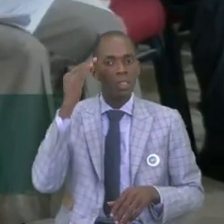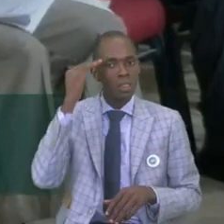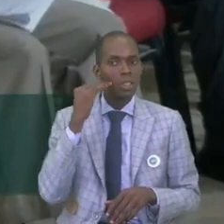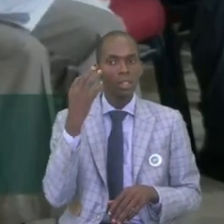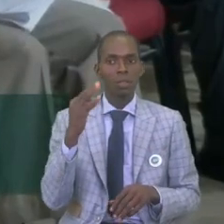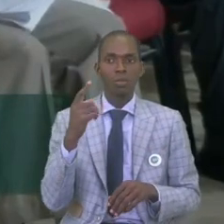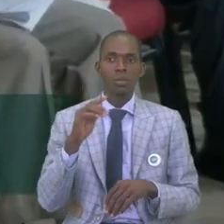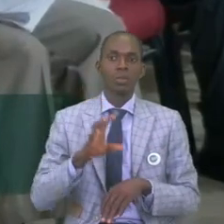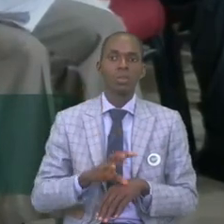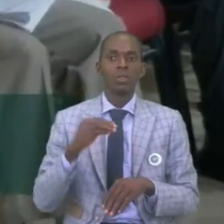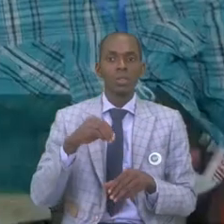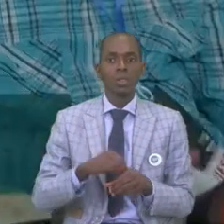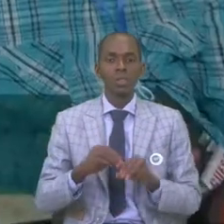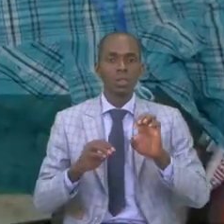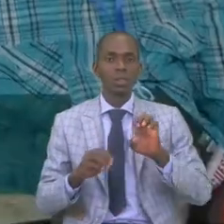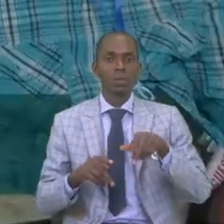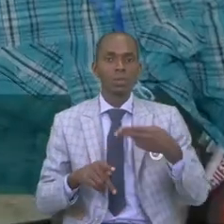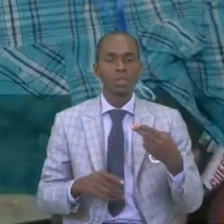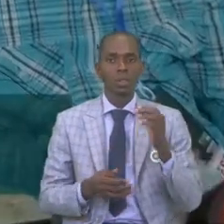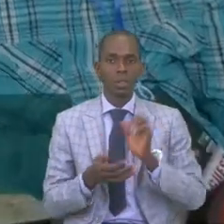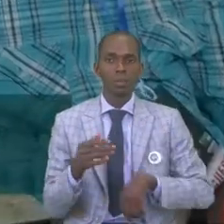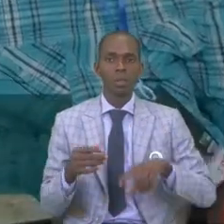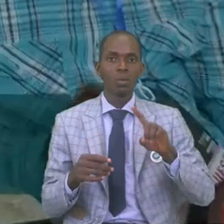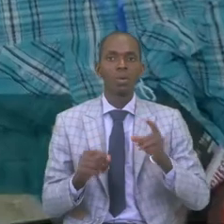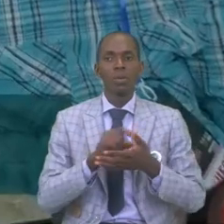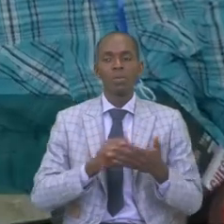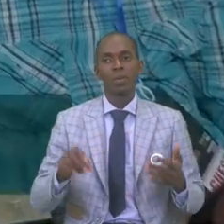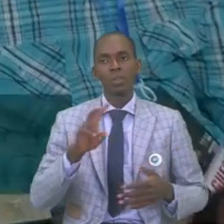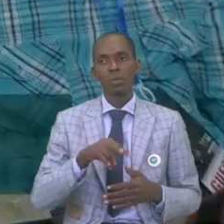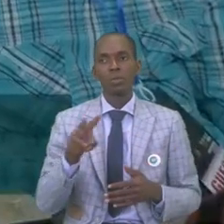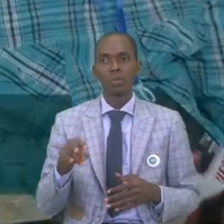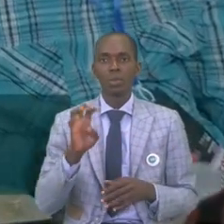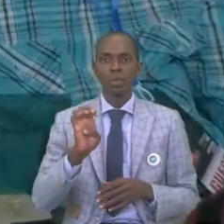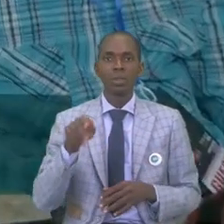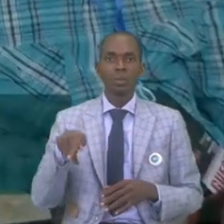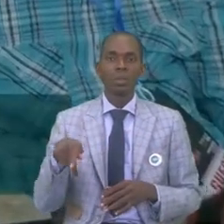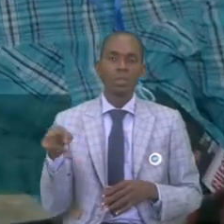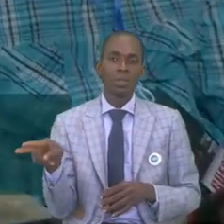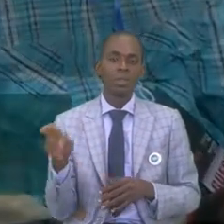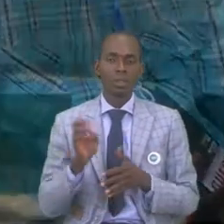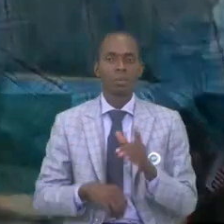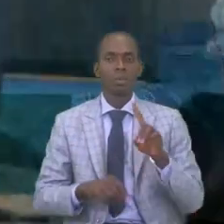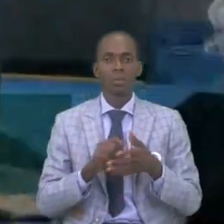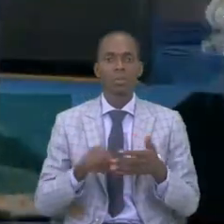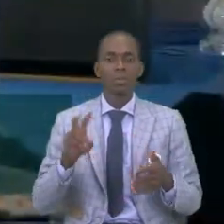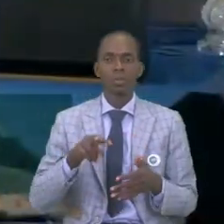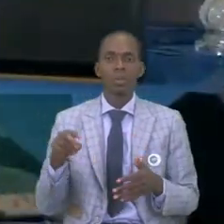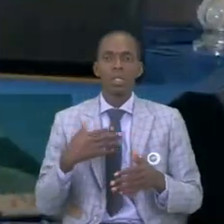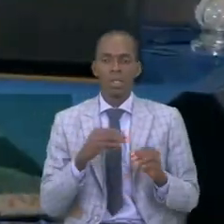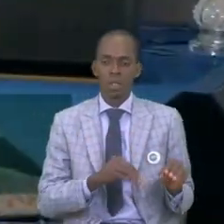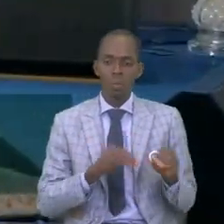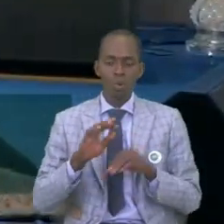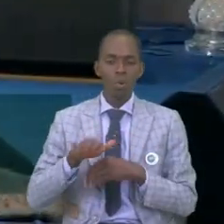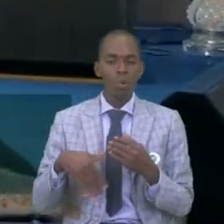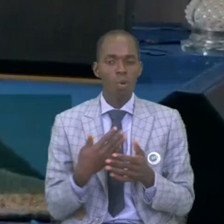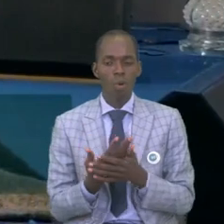1, Ephesians chapter 1, I'm reading from verse 22. And has put all things under his feet